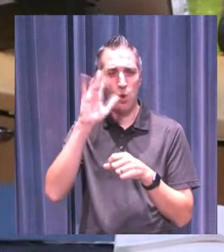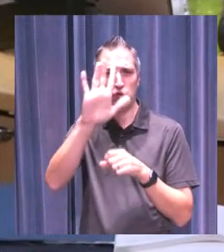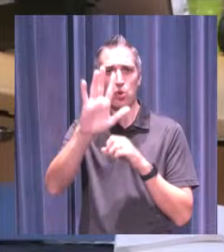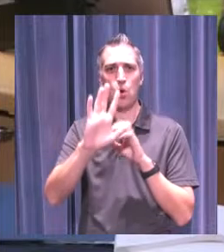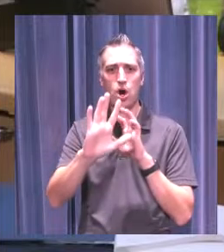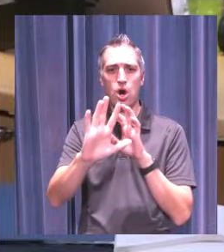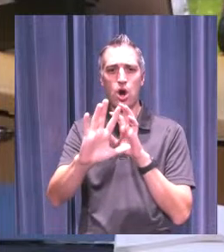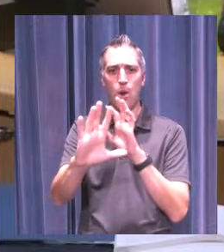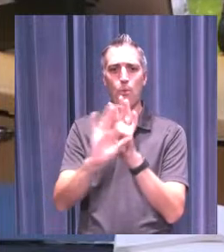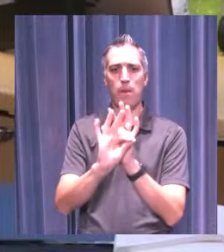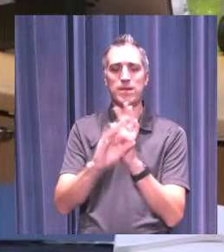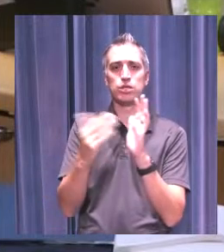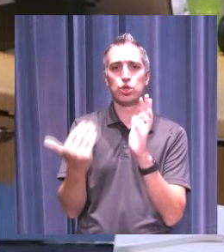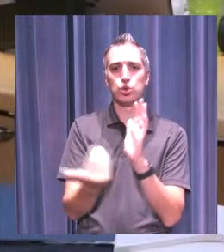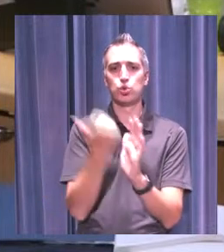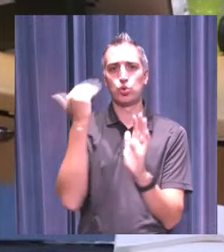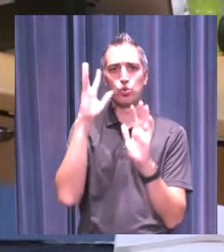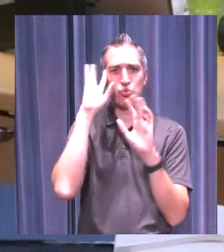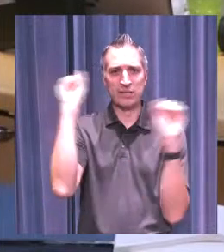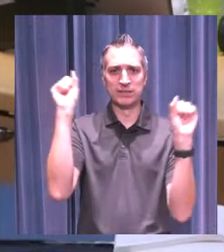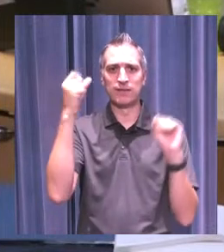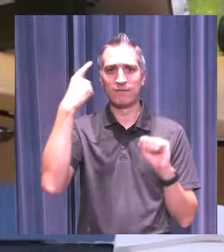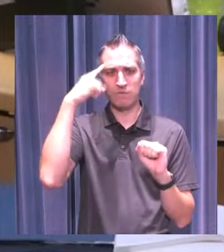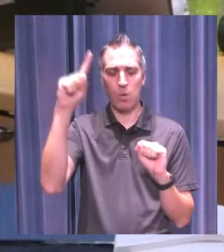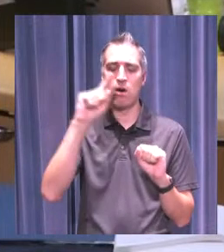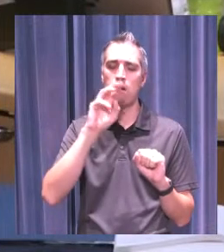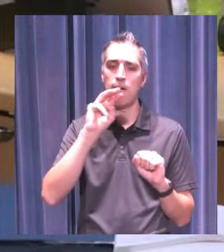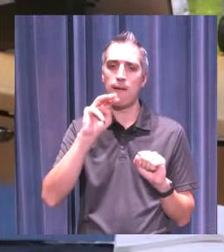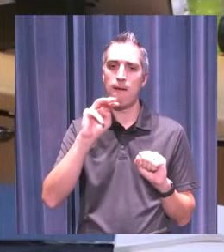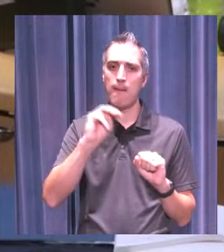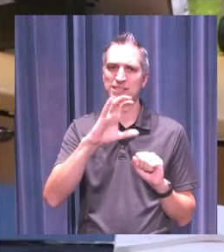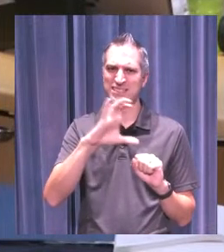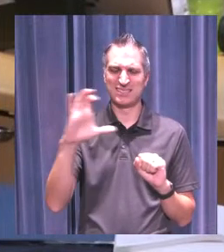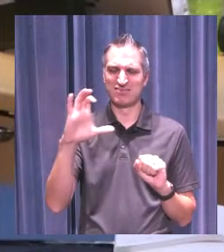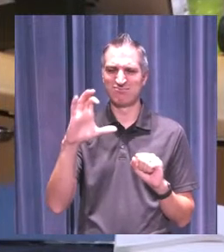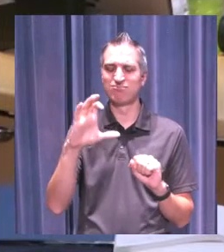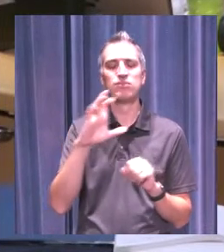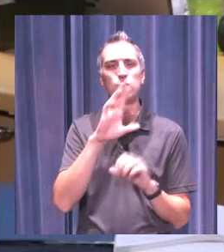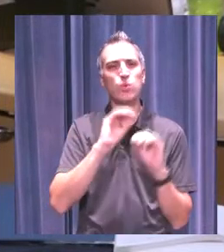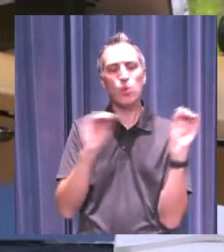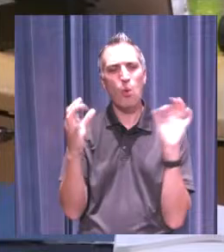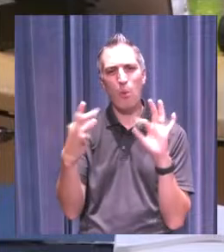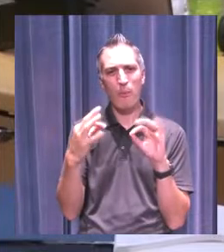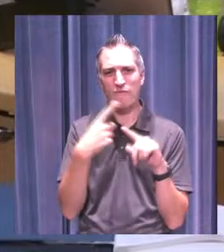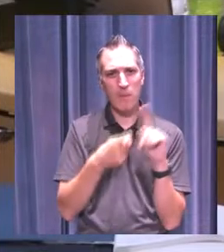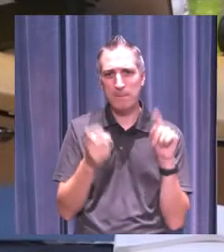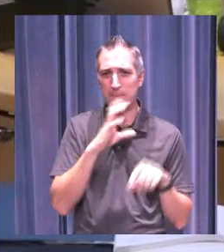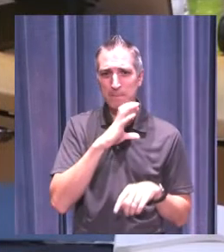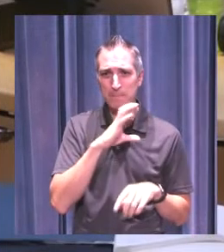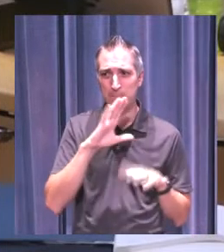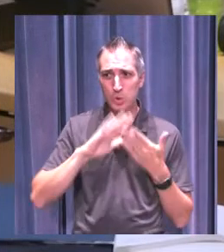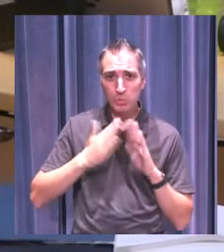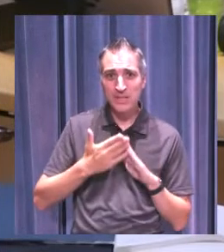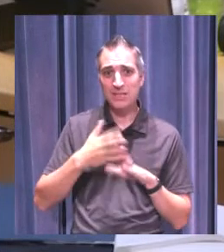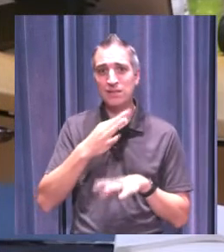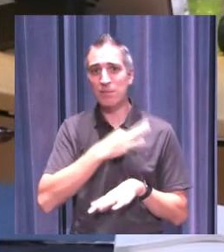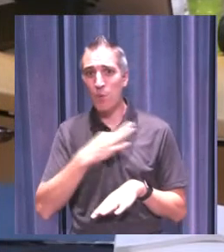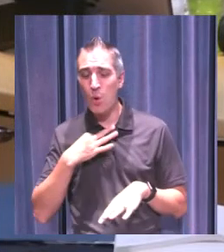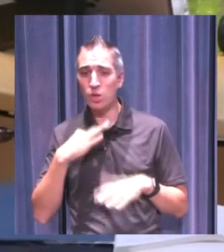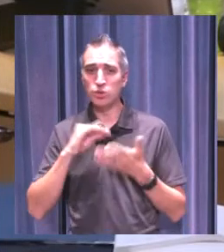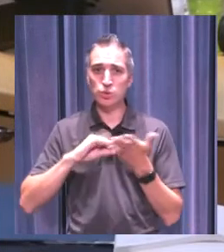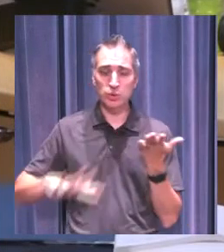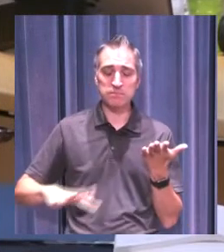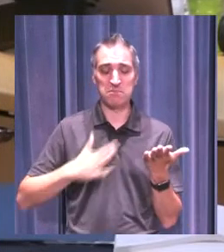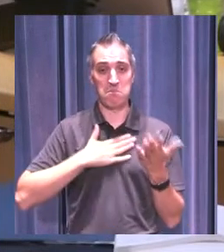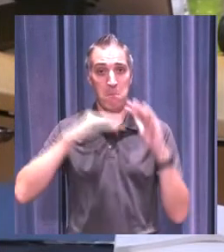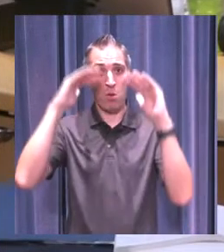appointment of a new president for MCC. There was no input from the community, the employees, or students.